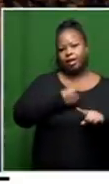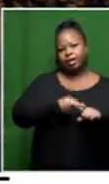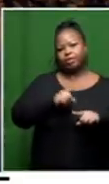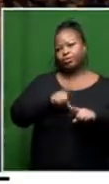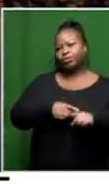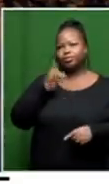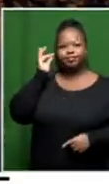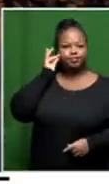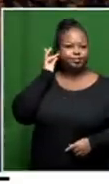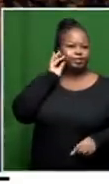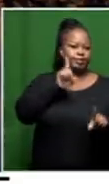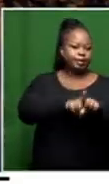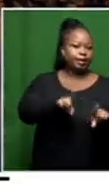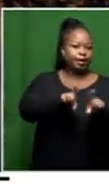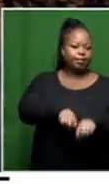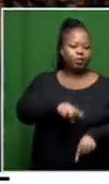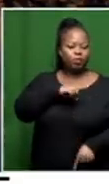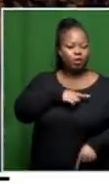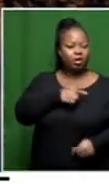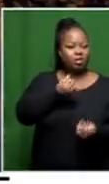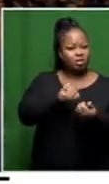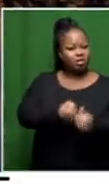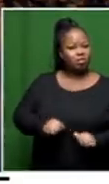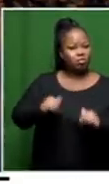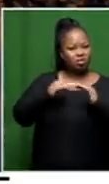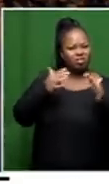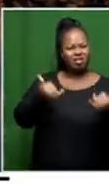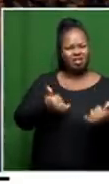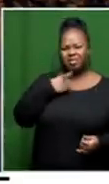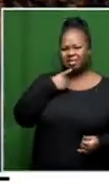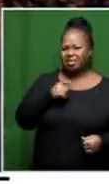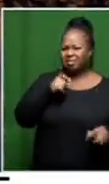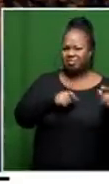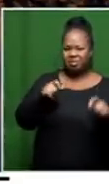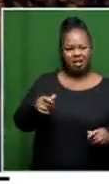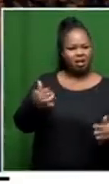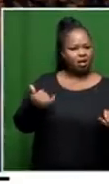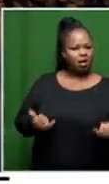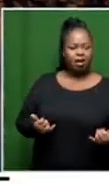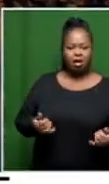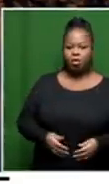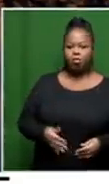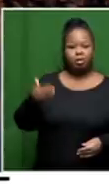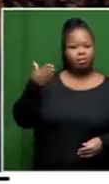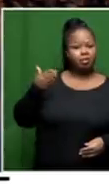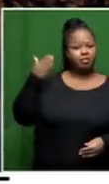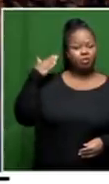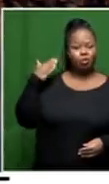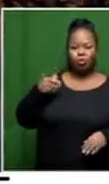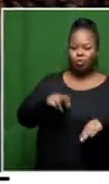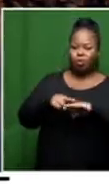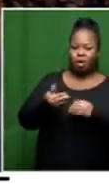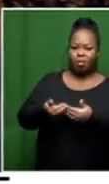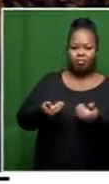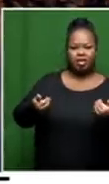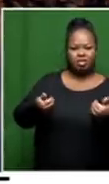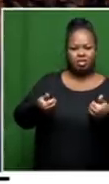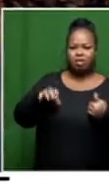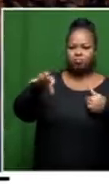hear the same thing, you know, with the advent of democracy meant that people are no longer confined in previously apartheid